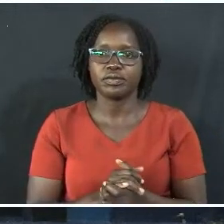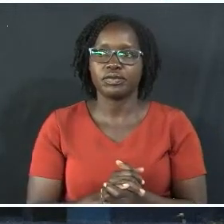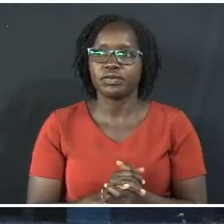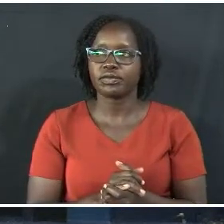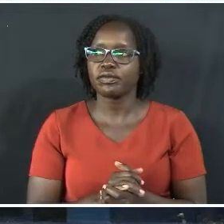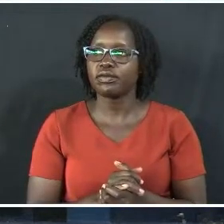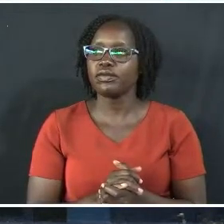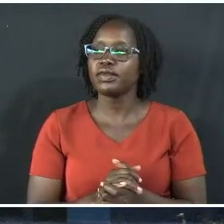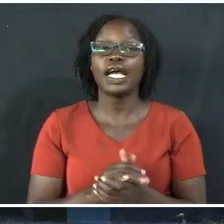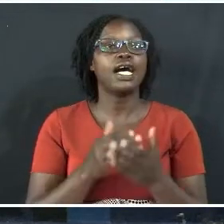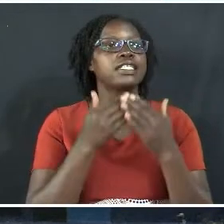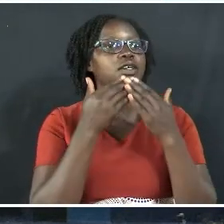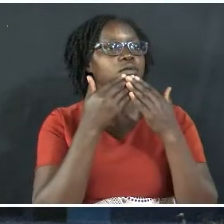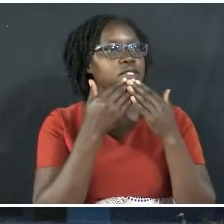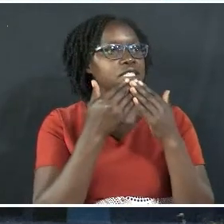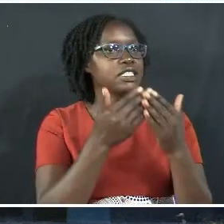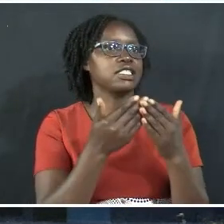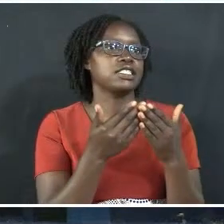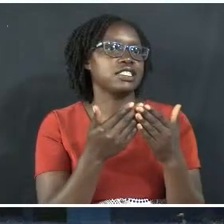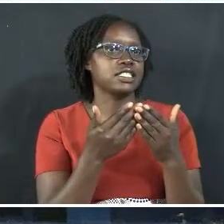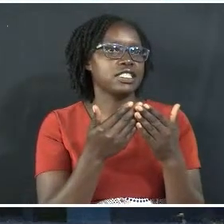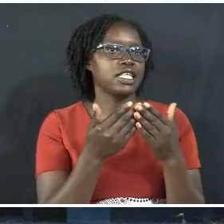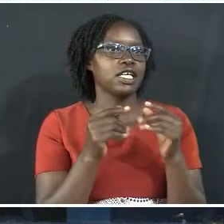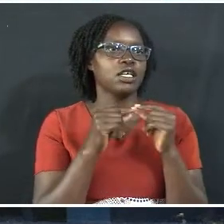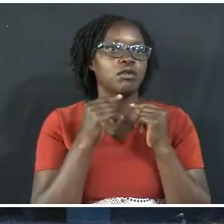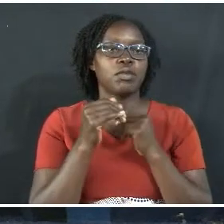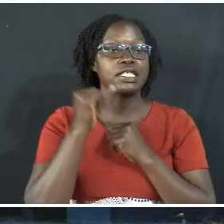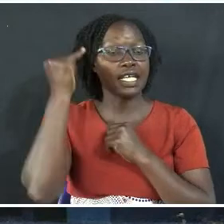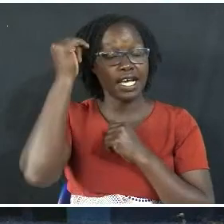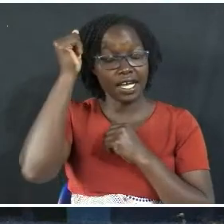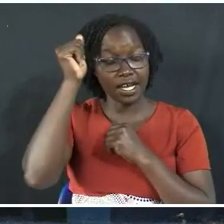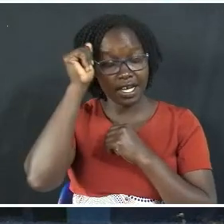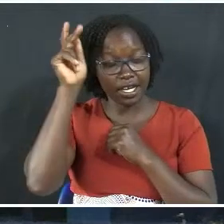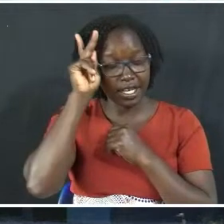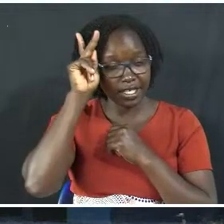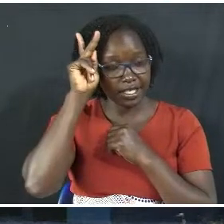I want to appreciate Pastor Jacob Akali